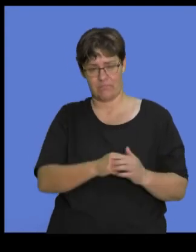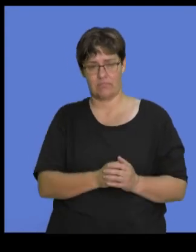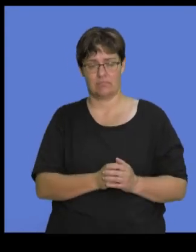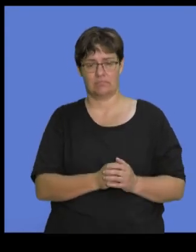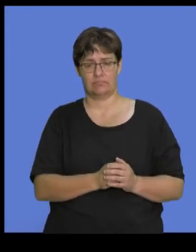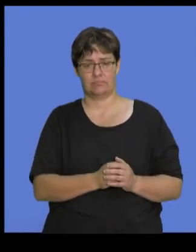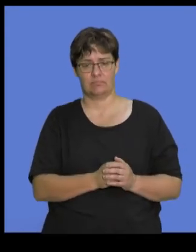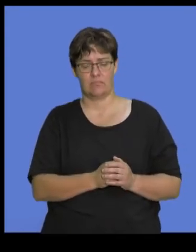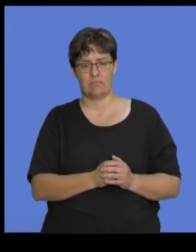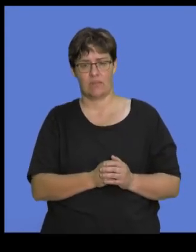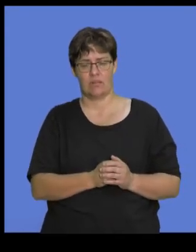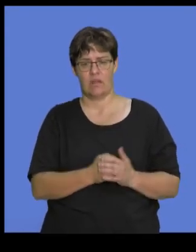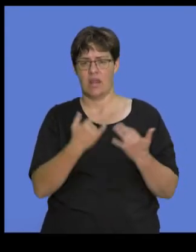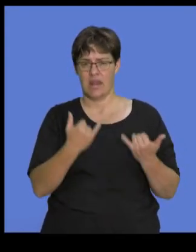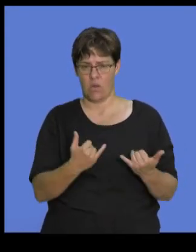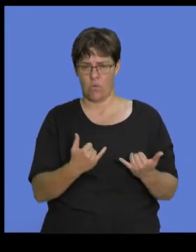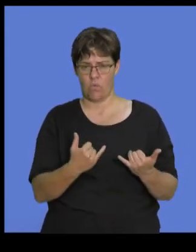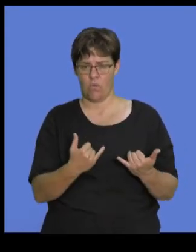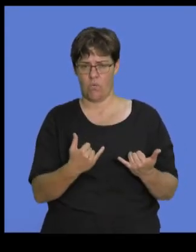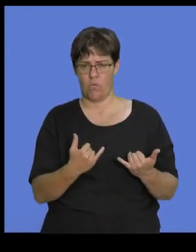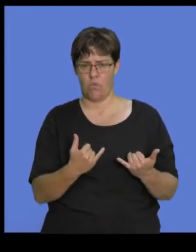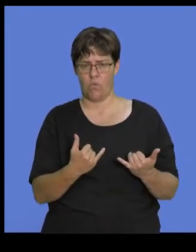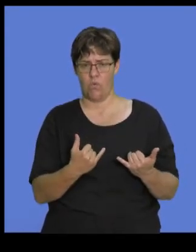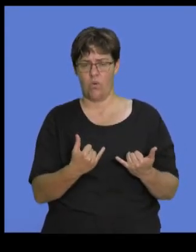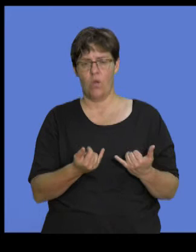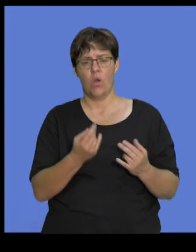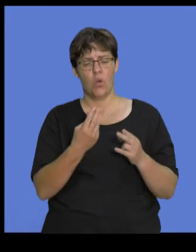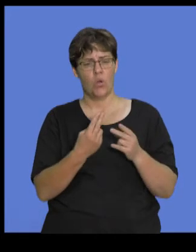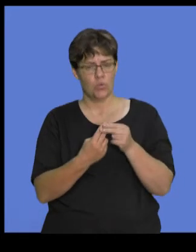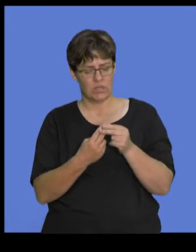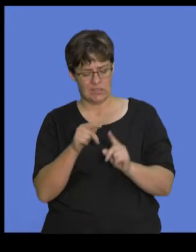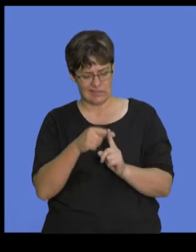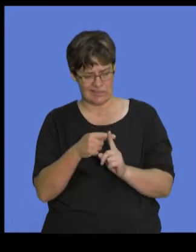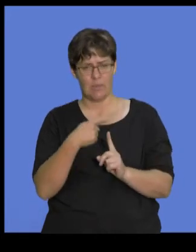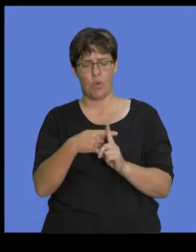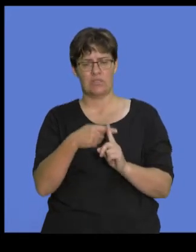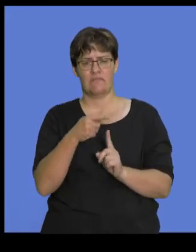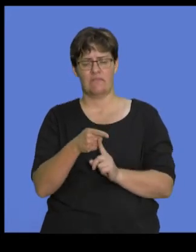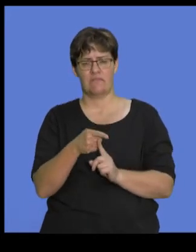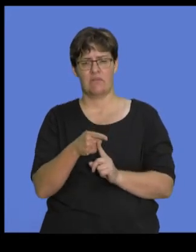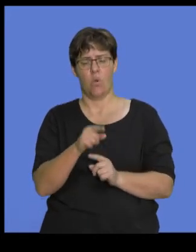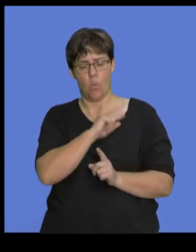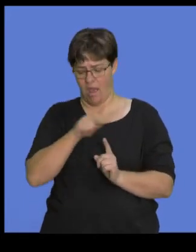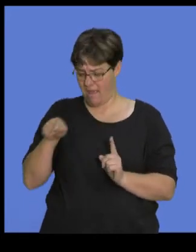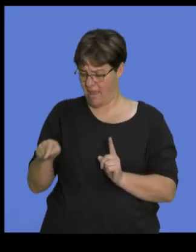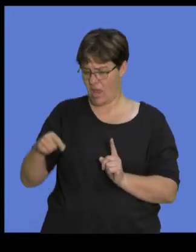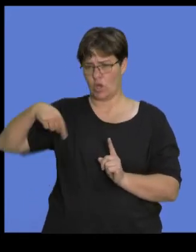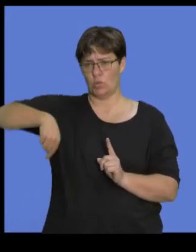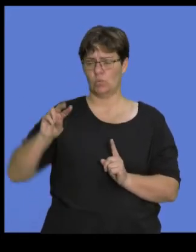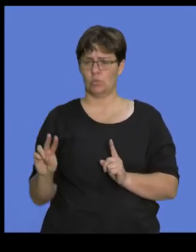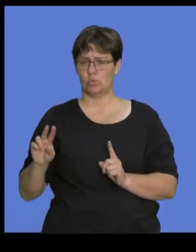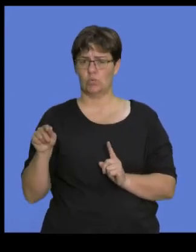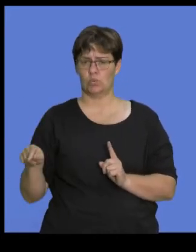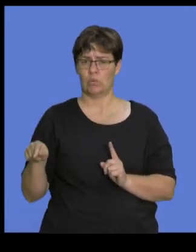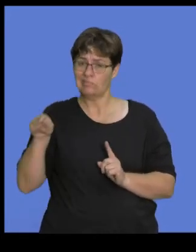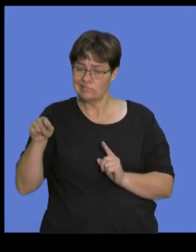about the force experienced by the unit positive charge at the same point B due to Q2? Now,